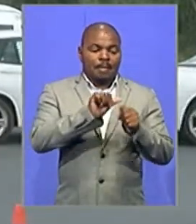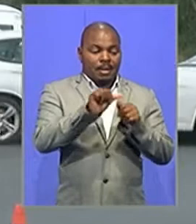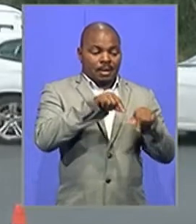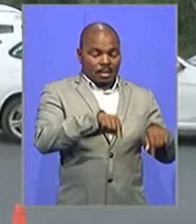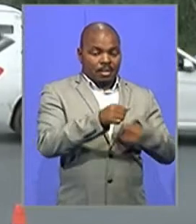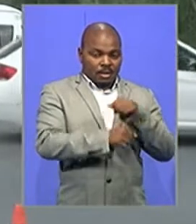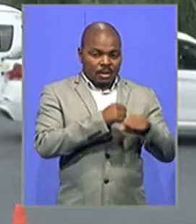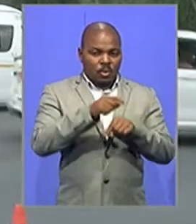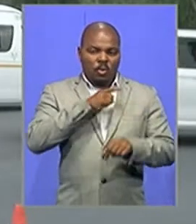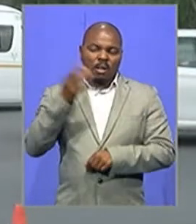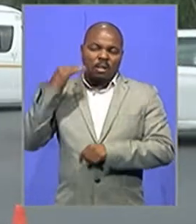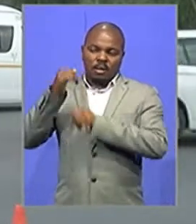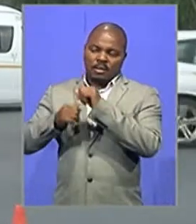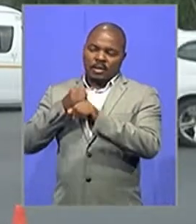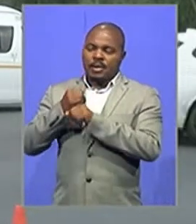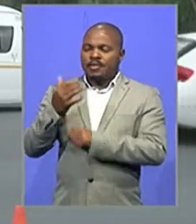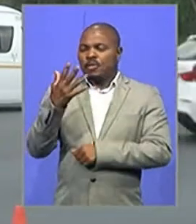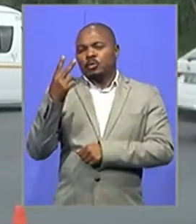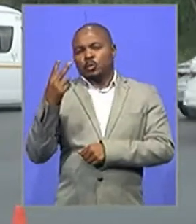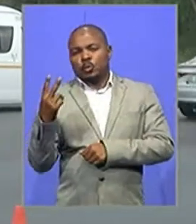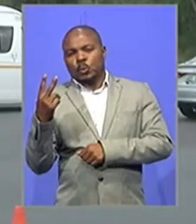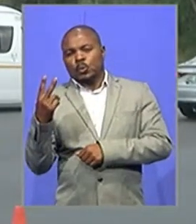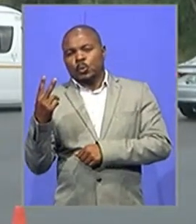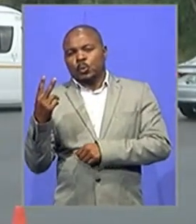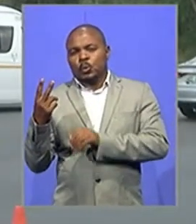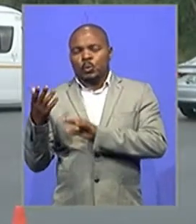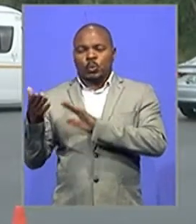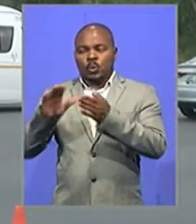le 52 a setlha sa